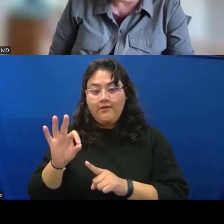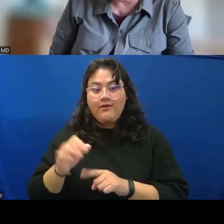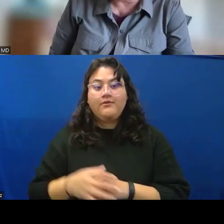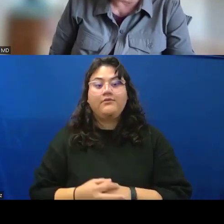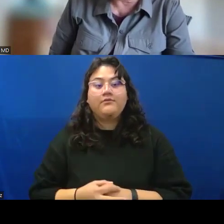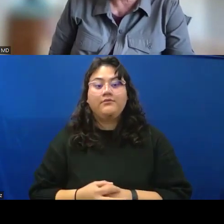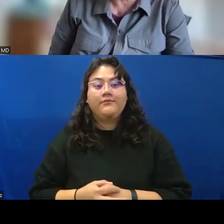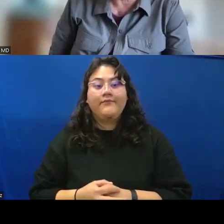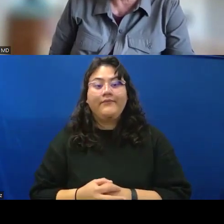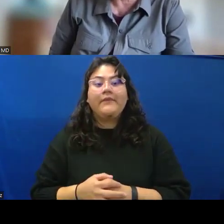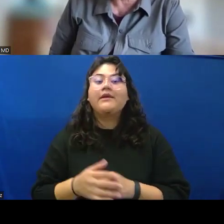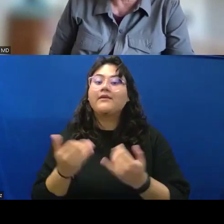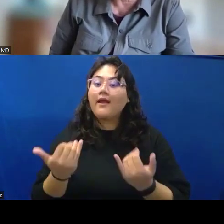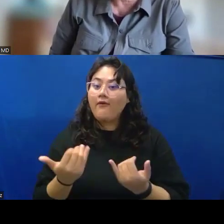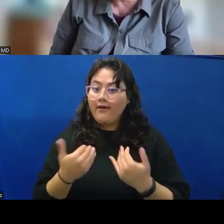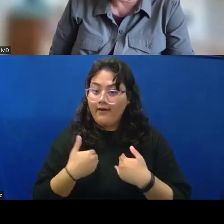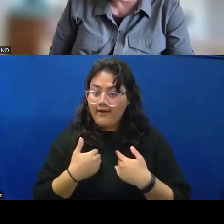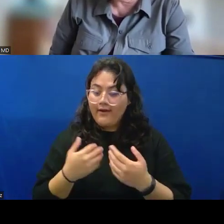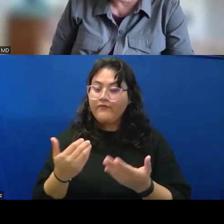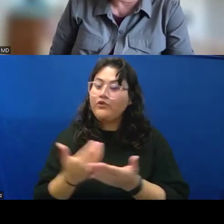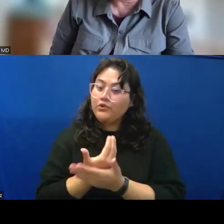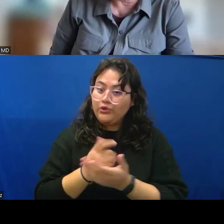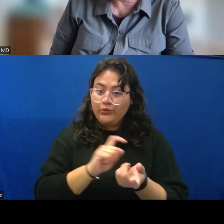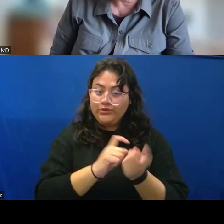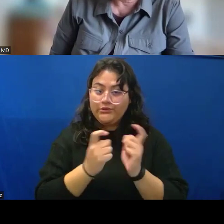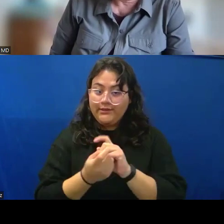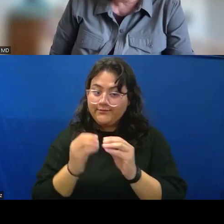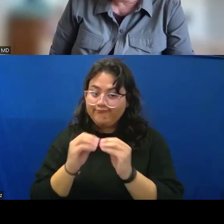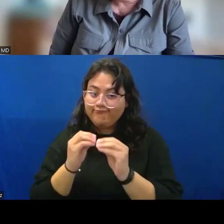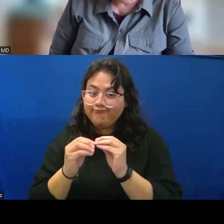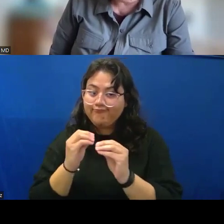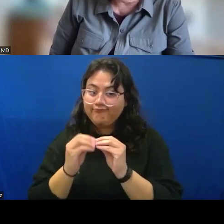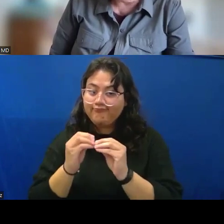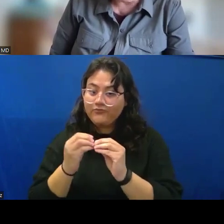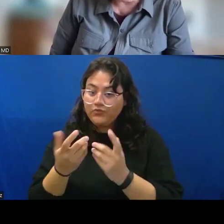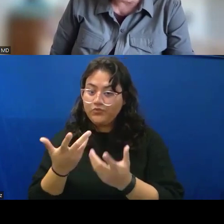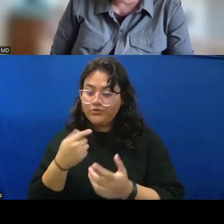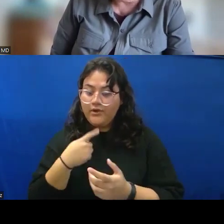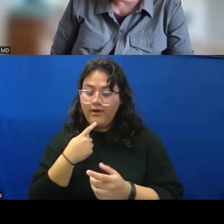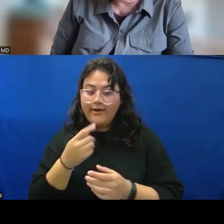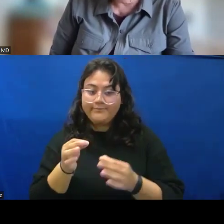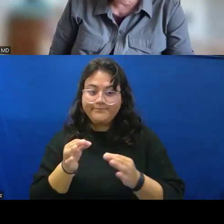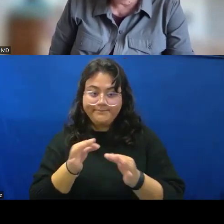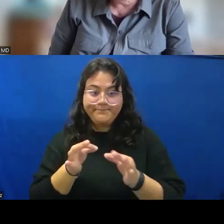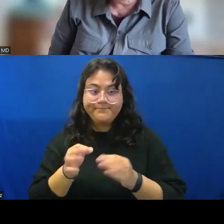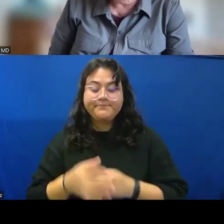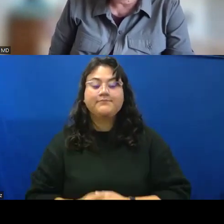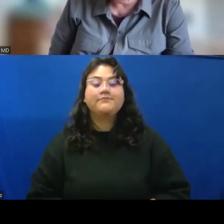new report include updated terminology, which I just mentioned, alignment with new